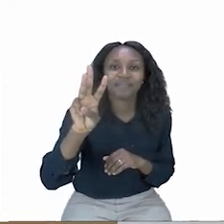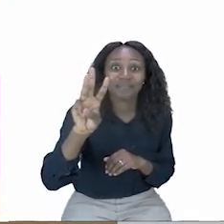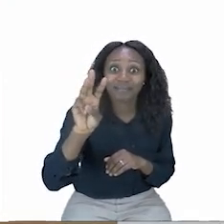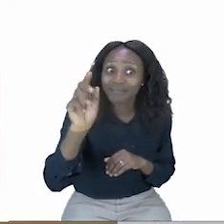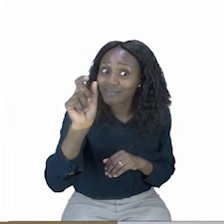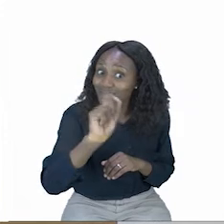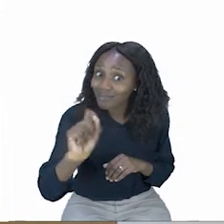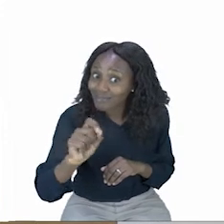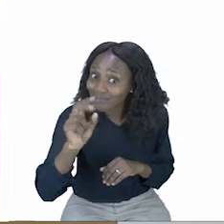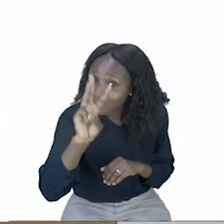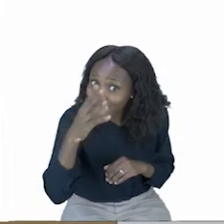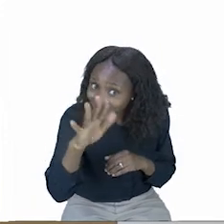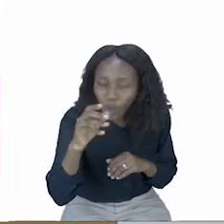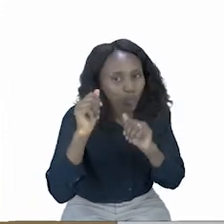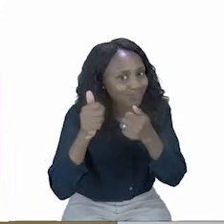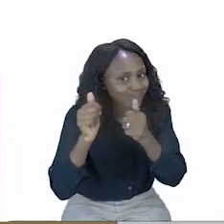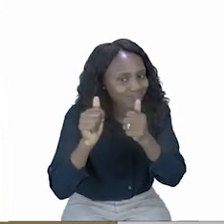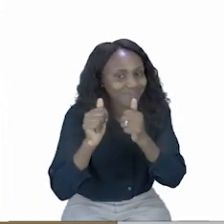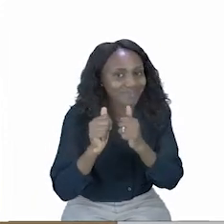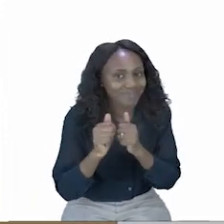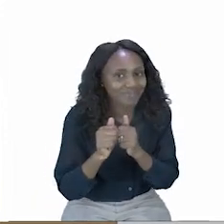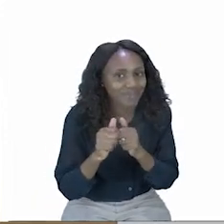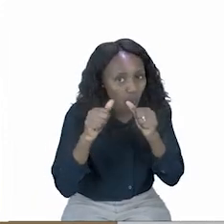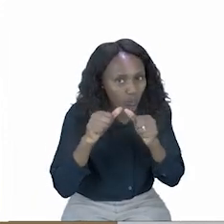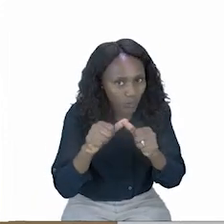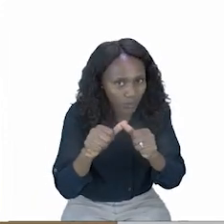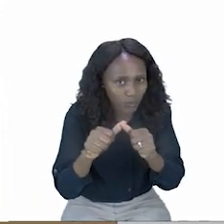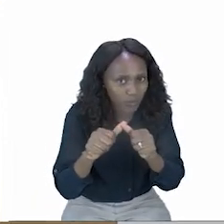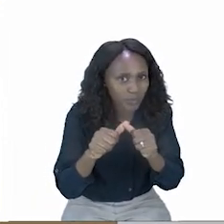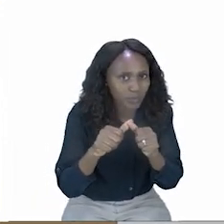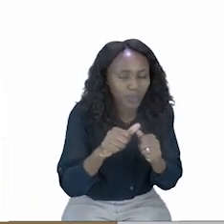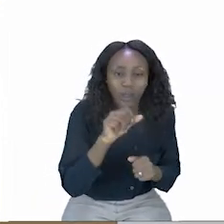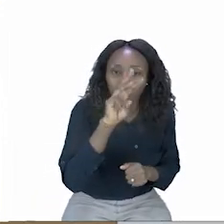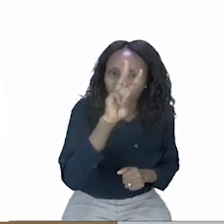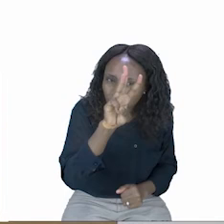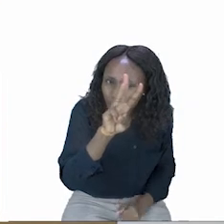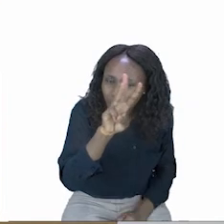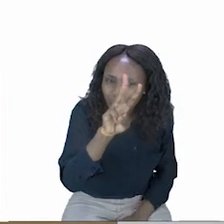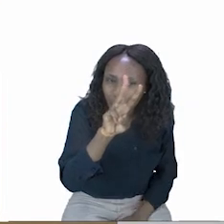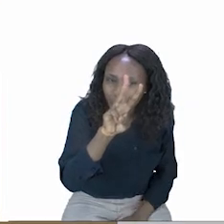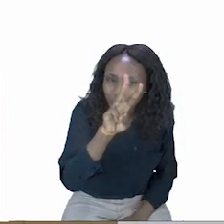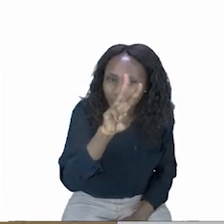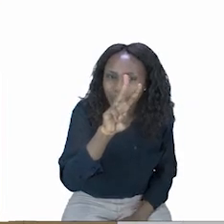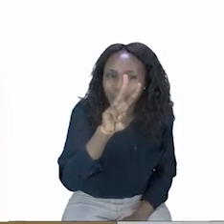write your 3? Well done. Let us now continue. 3,